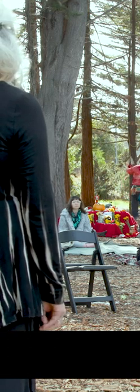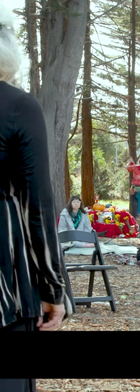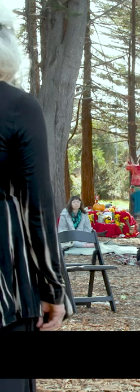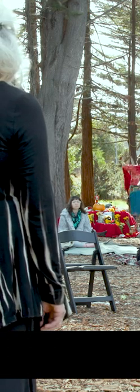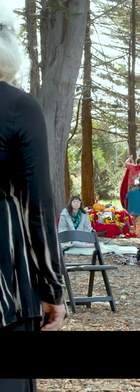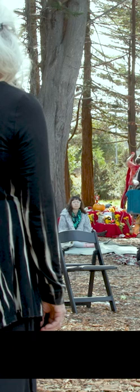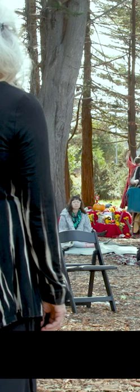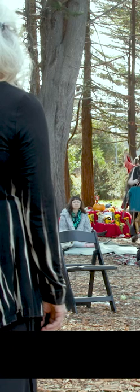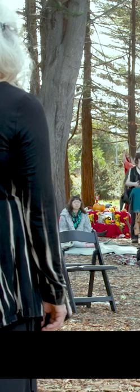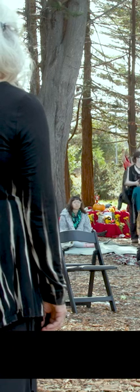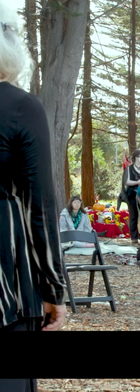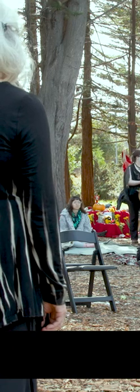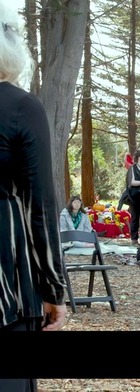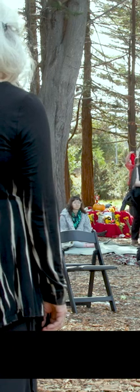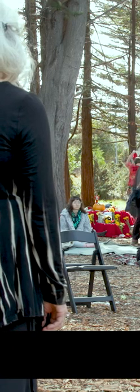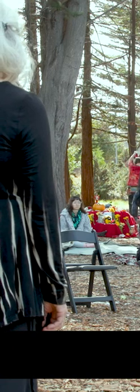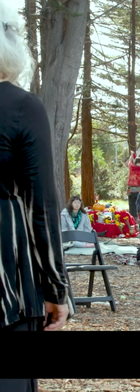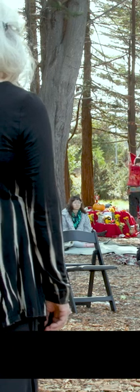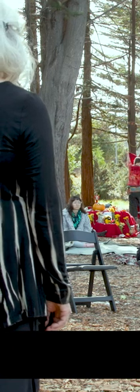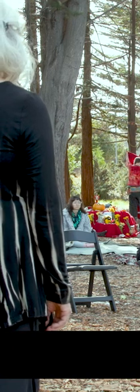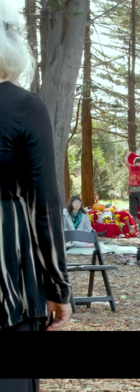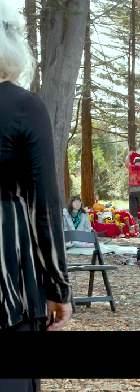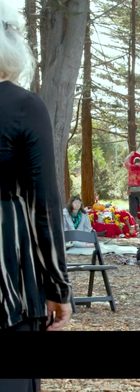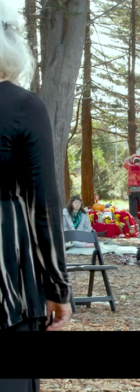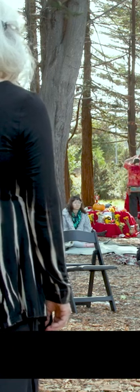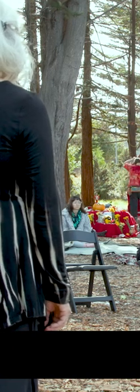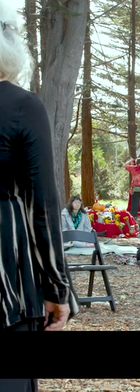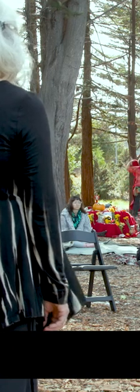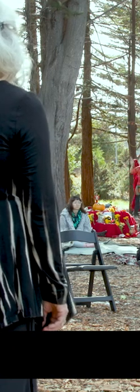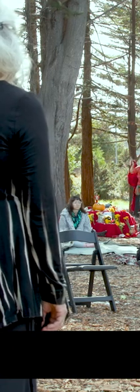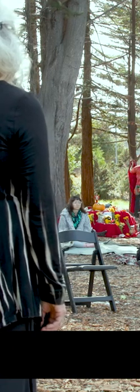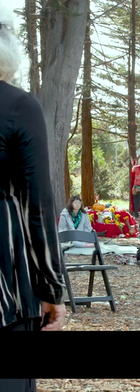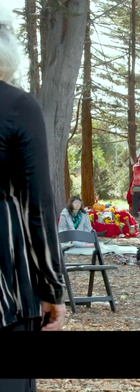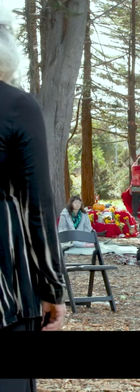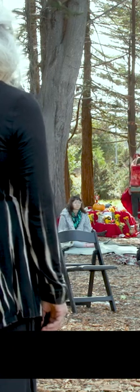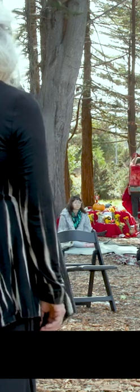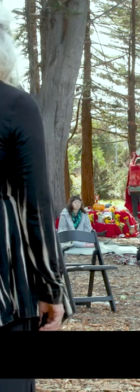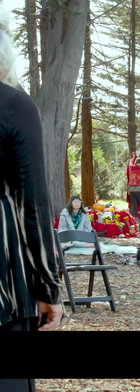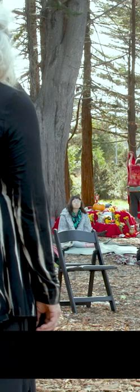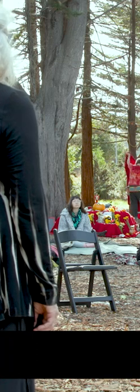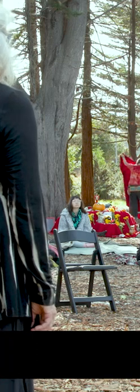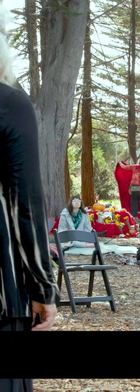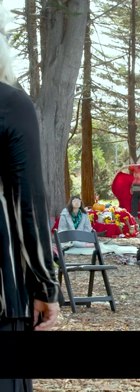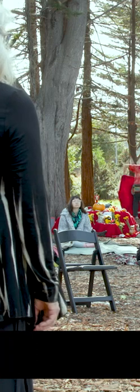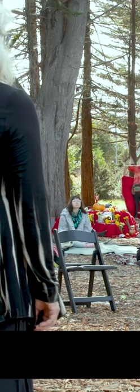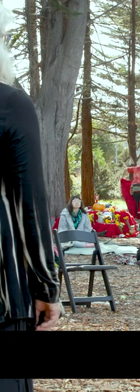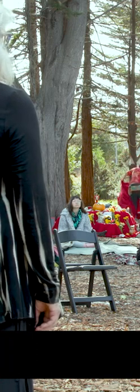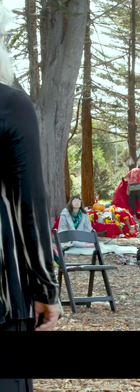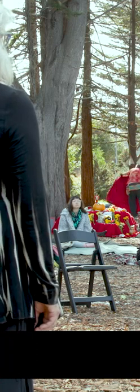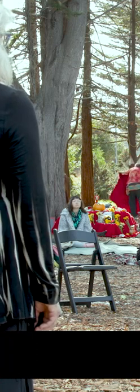Lonnie Gagnier, Larry Hildas, Leroy Vieira,